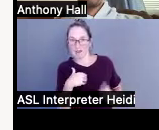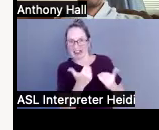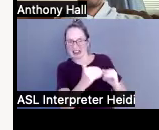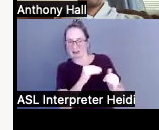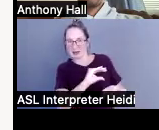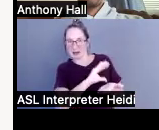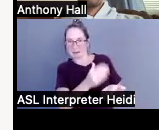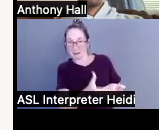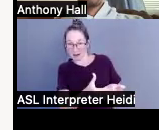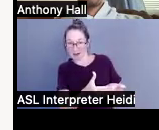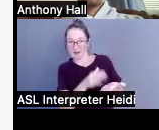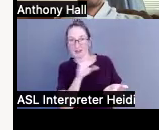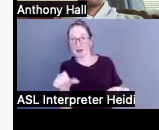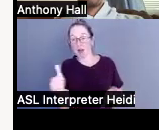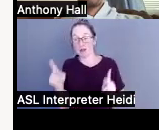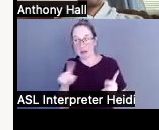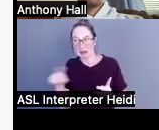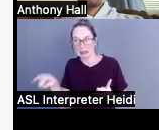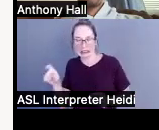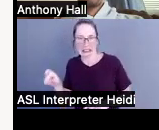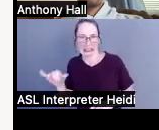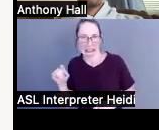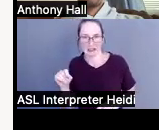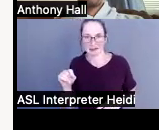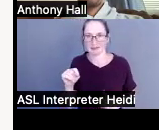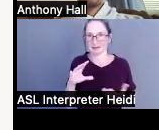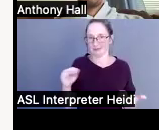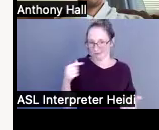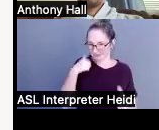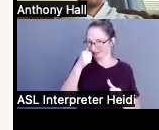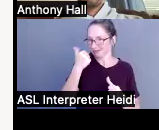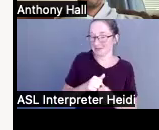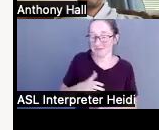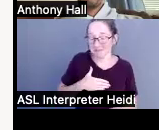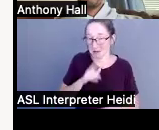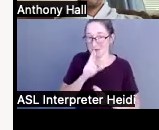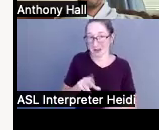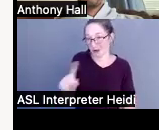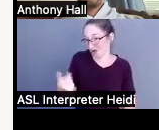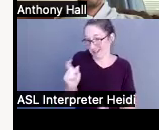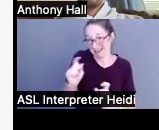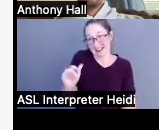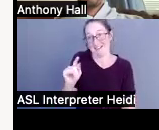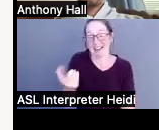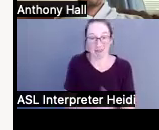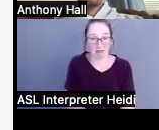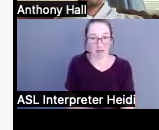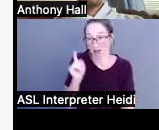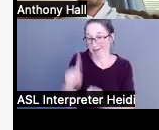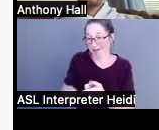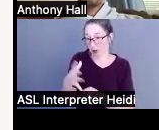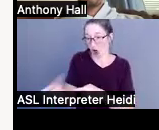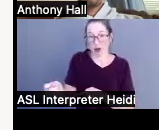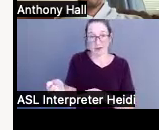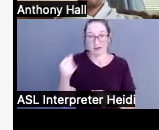amount and other people may need it? And I remember my response was, you just give it until it's gone,